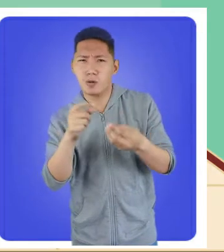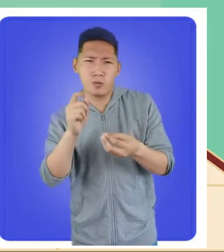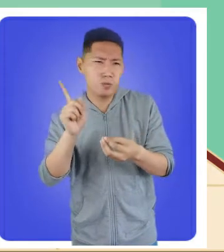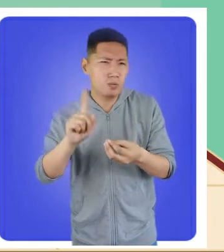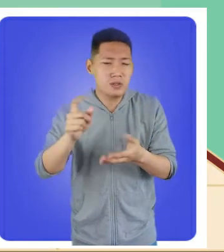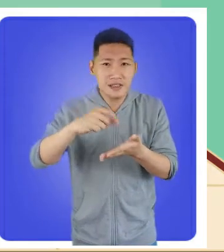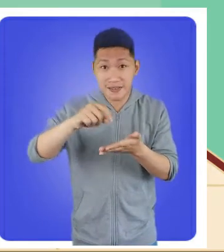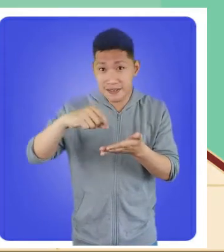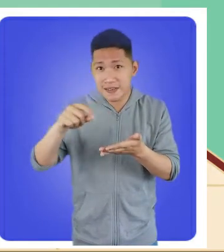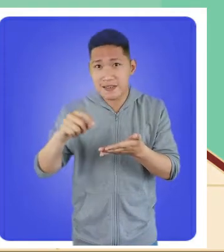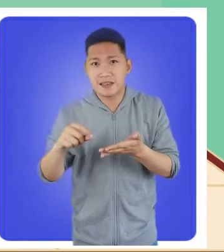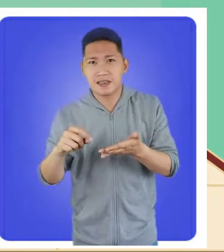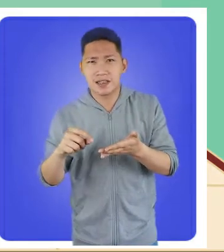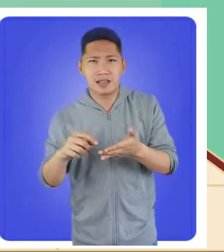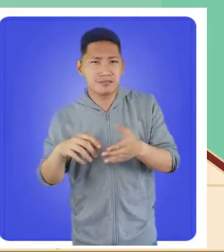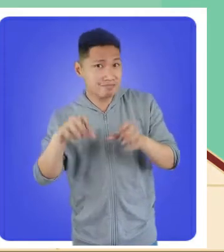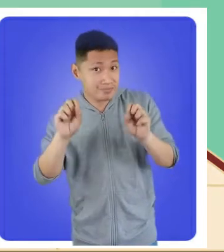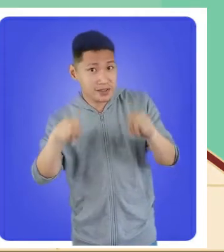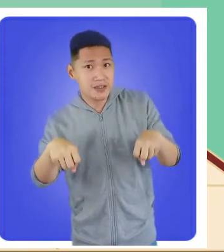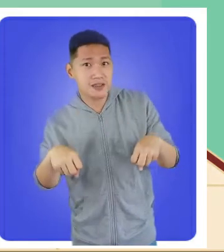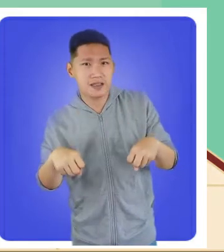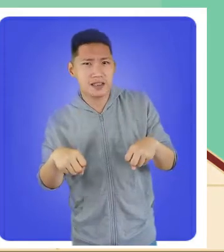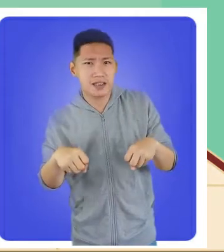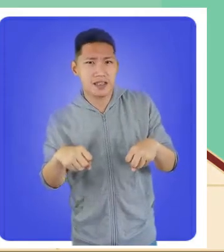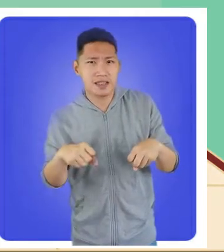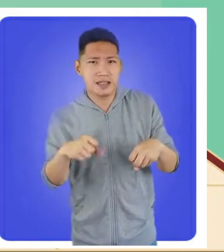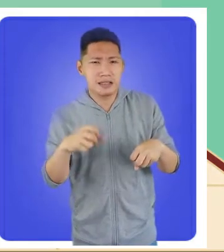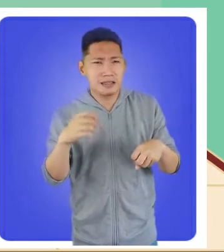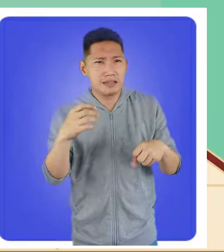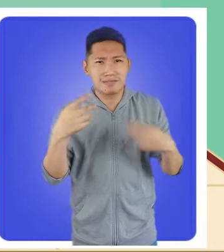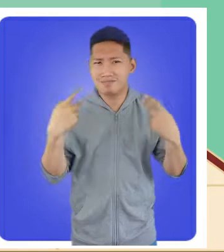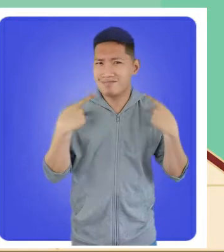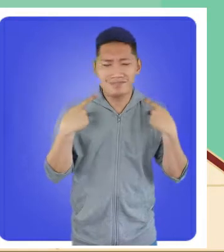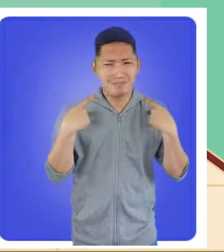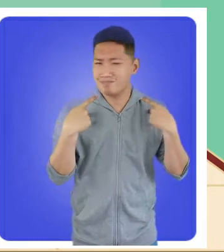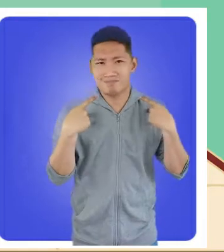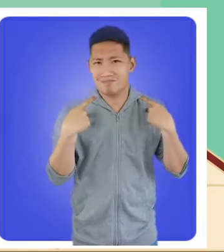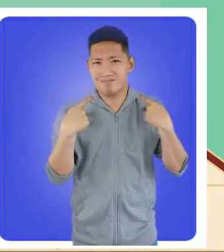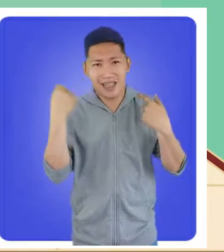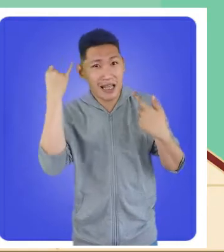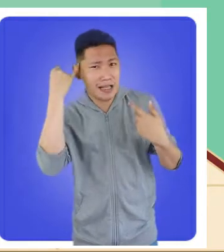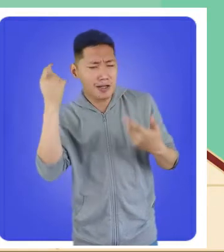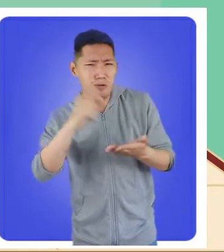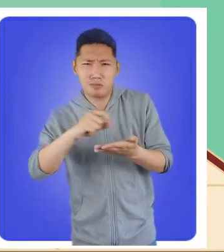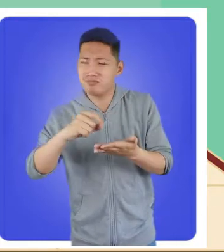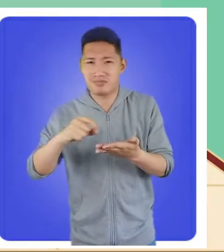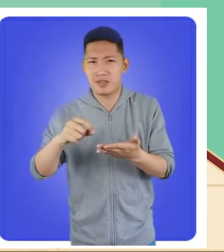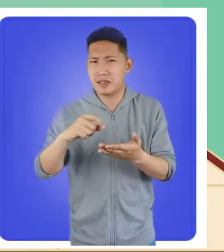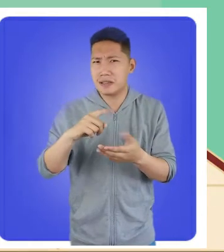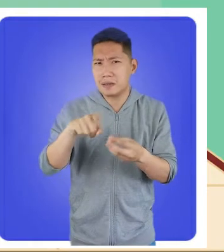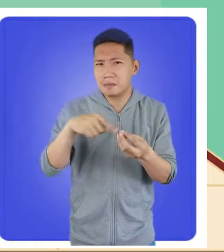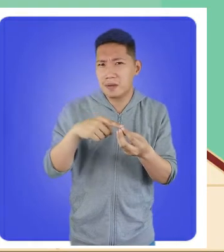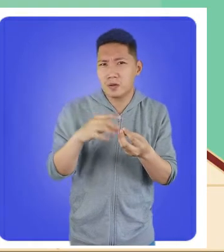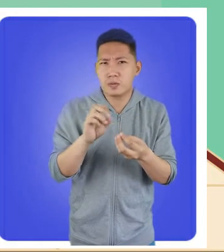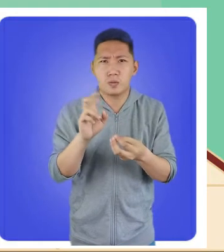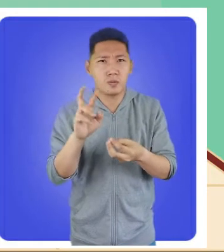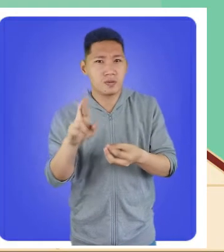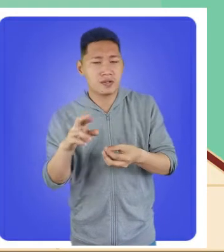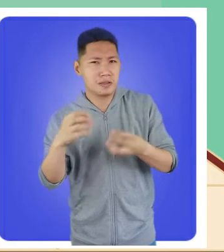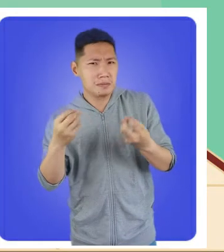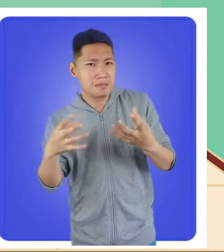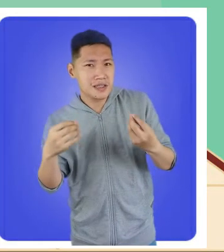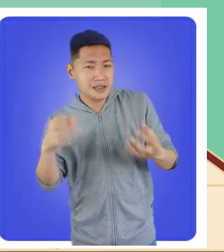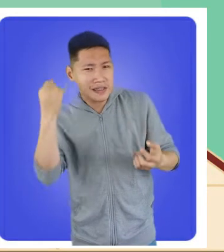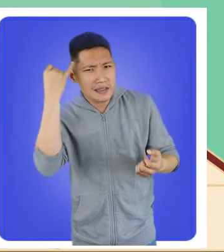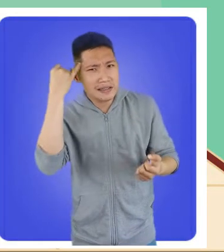write. It is either you really do not have any idea on what to write about, or you have so